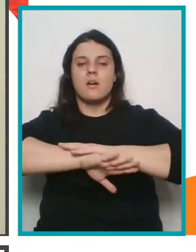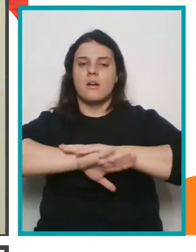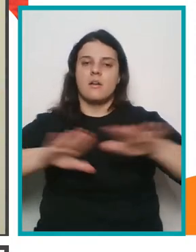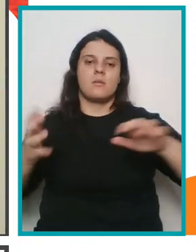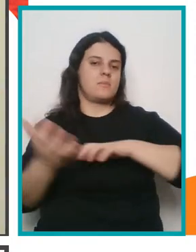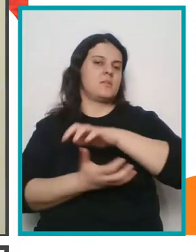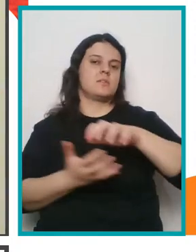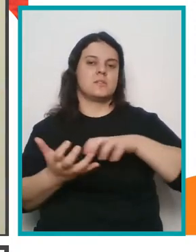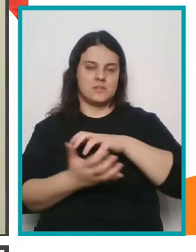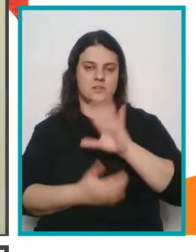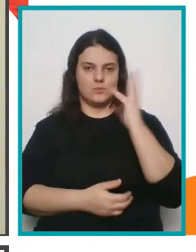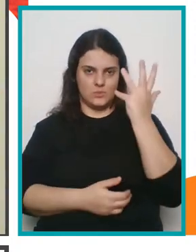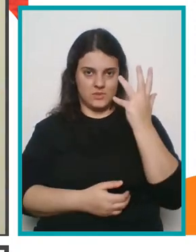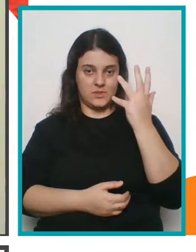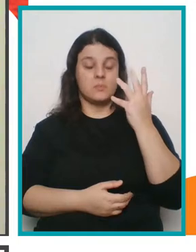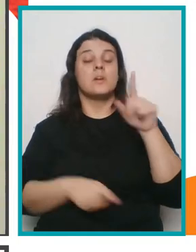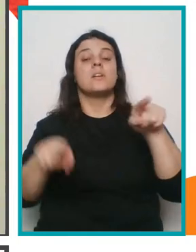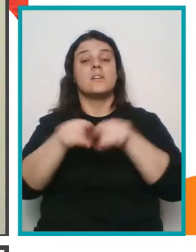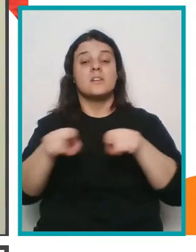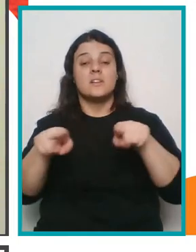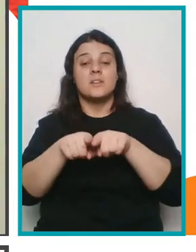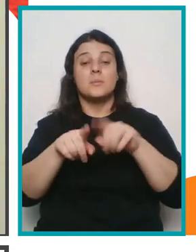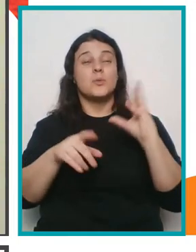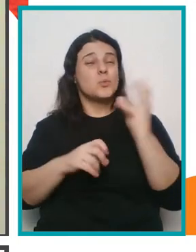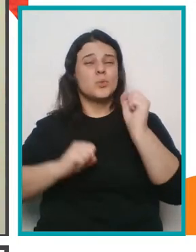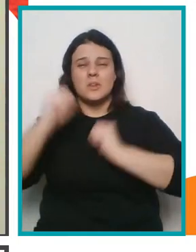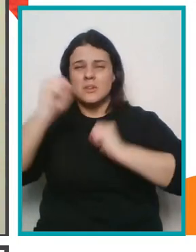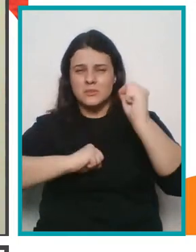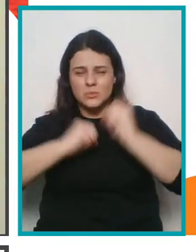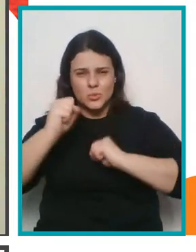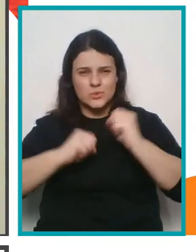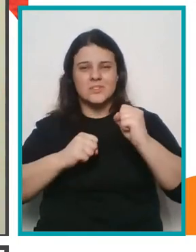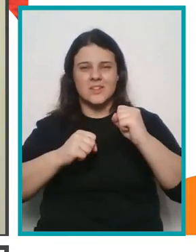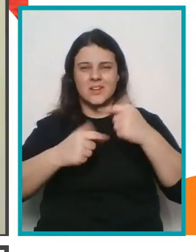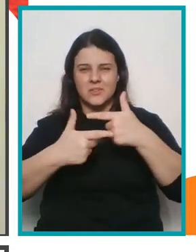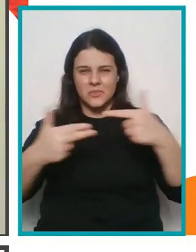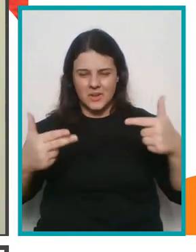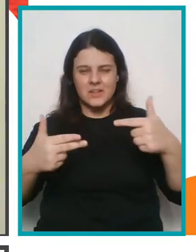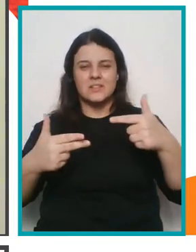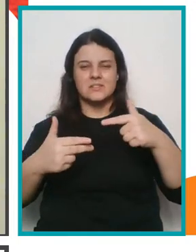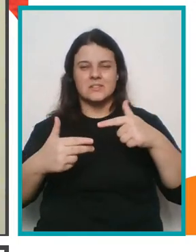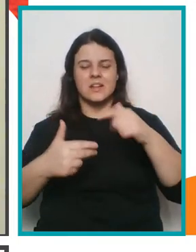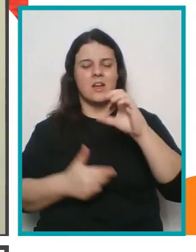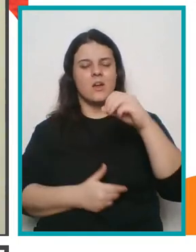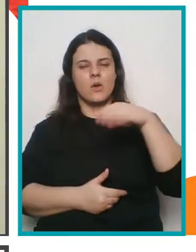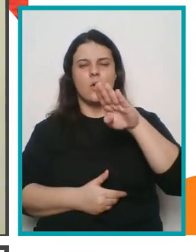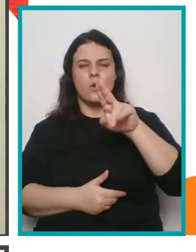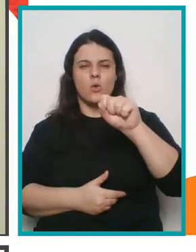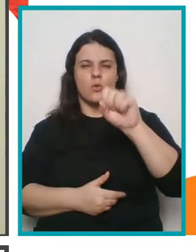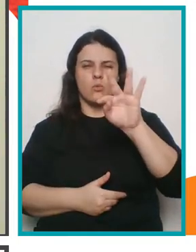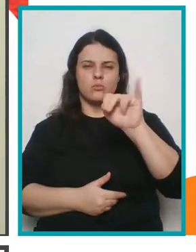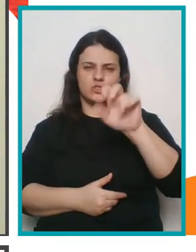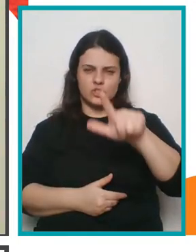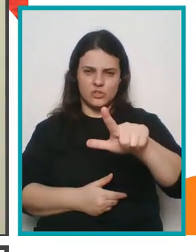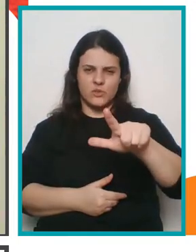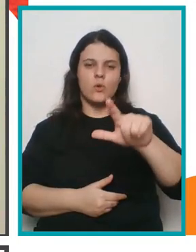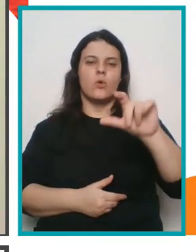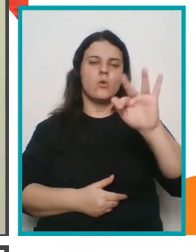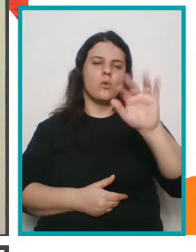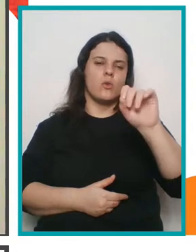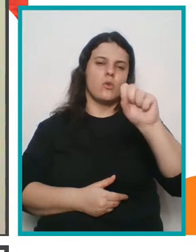emergency. They need to look at it right in the face to understand what